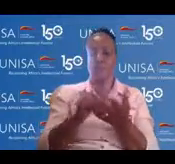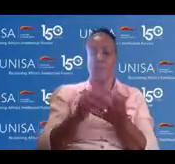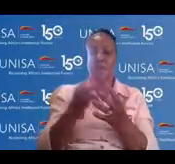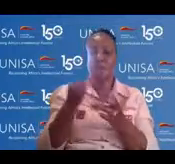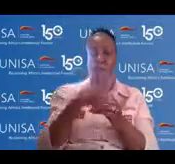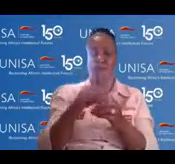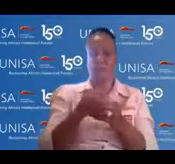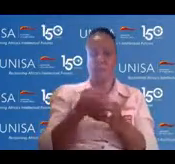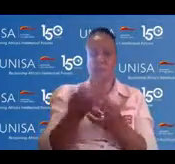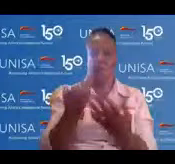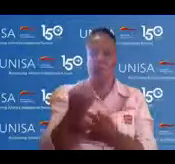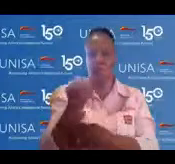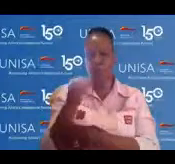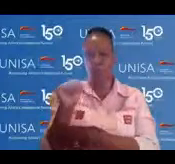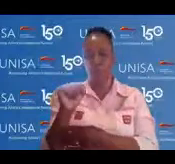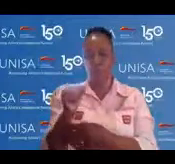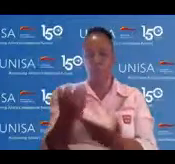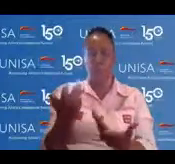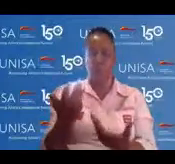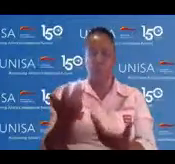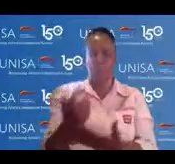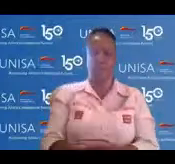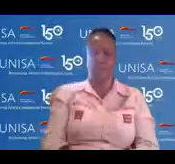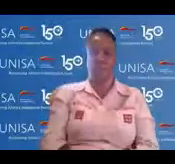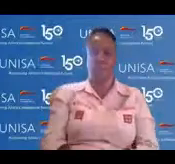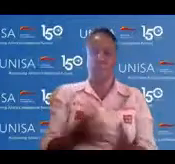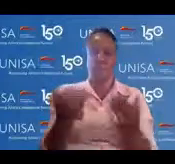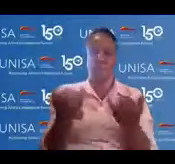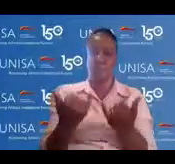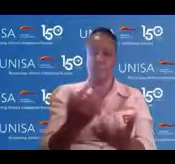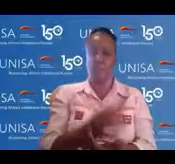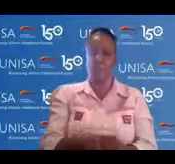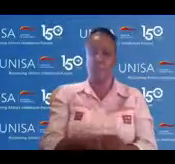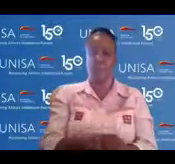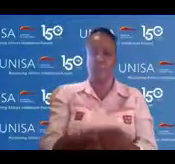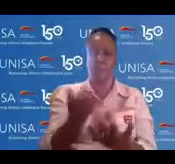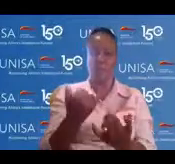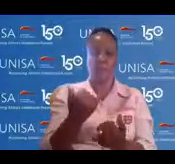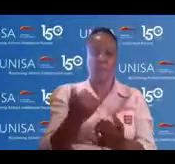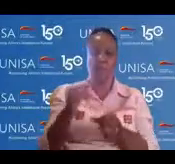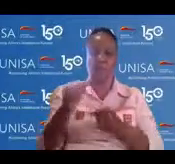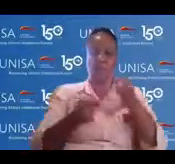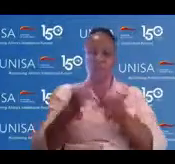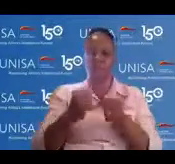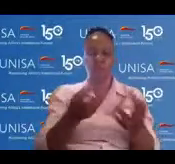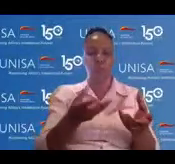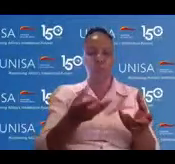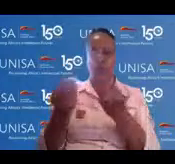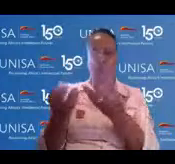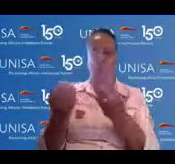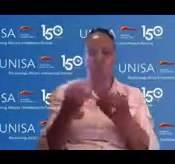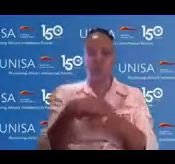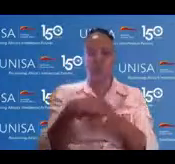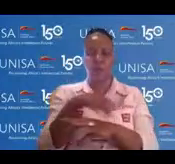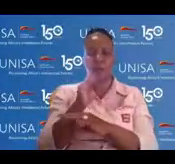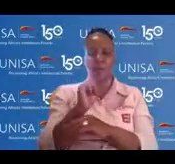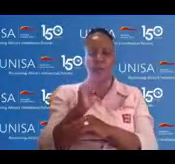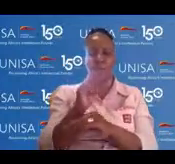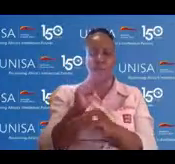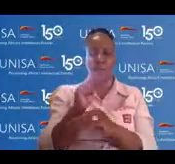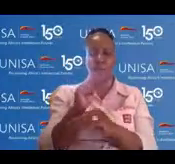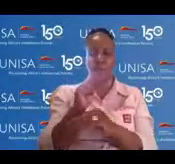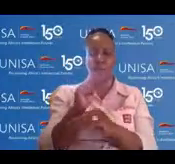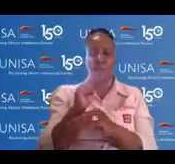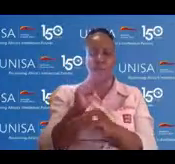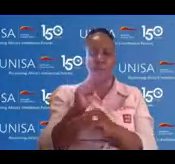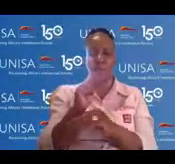no. Now, if you are struggling sometimes to get the PIN by SMS, you can also download the Microsoft